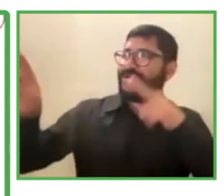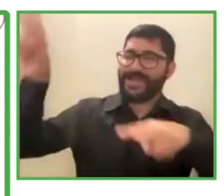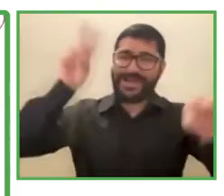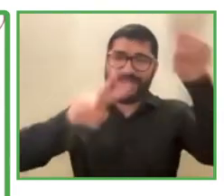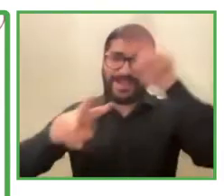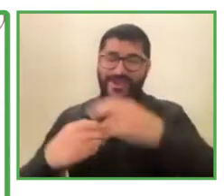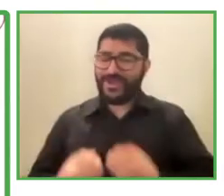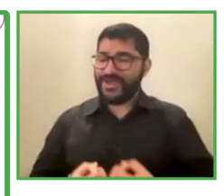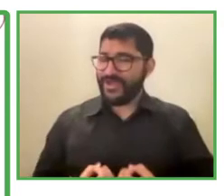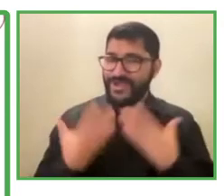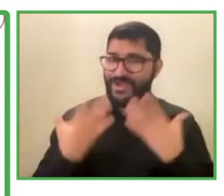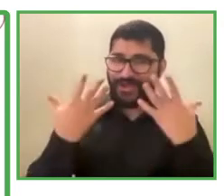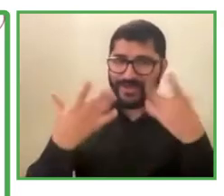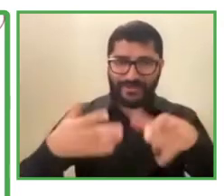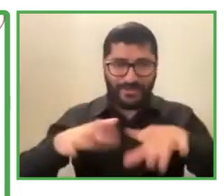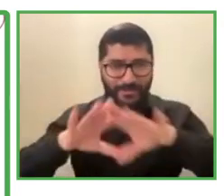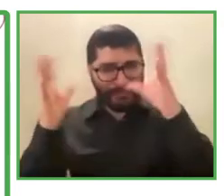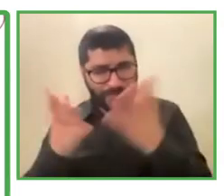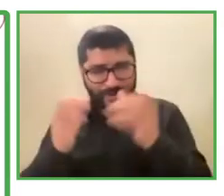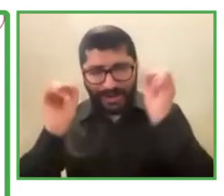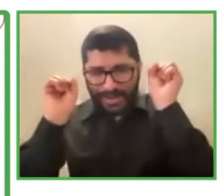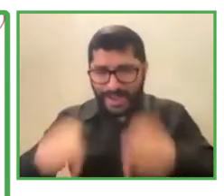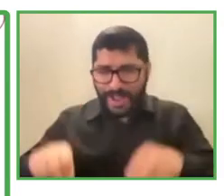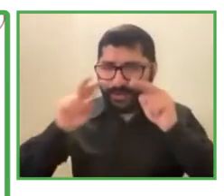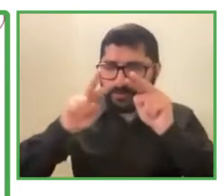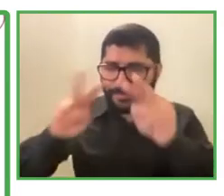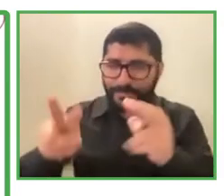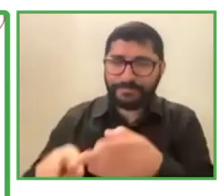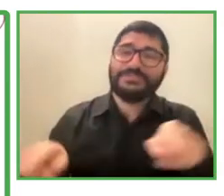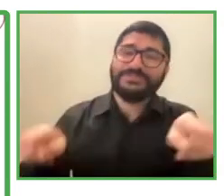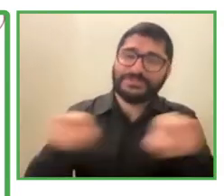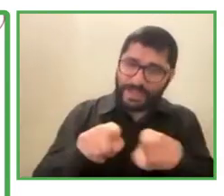impairment to become economically independent.